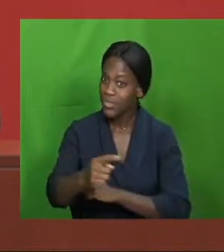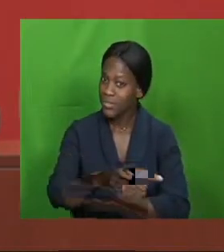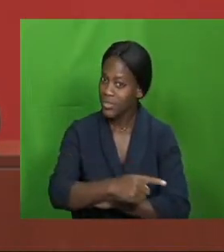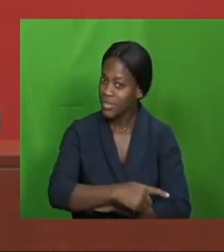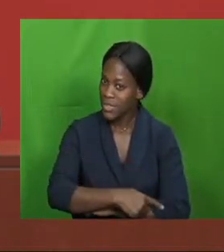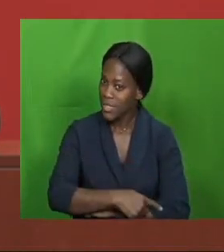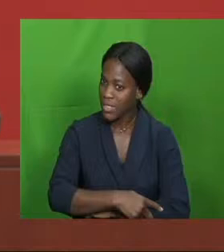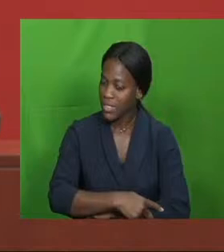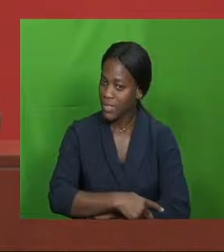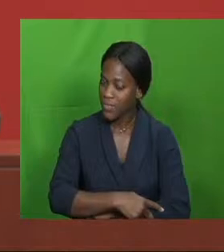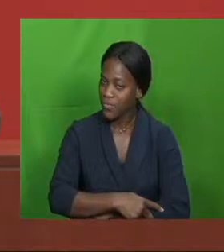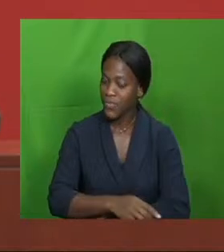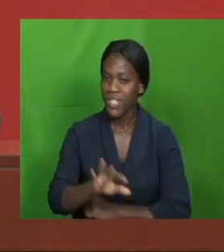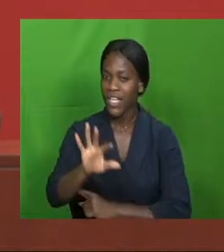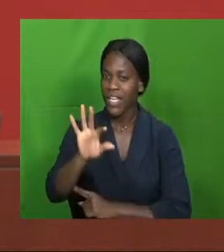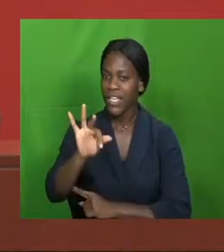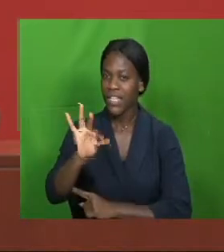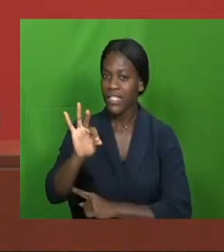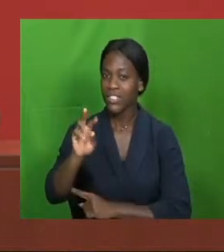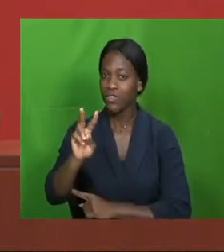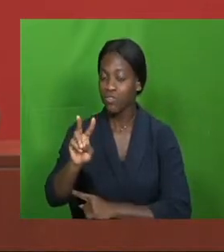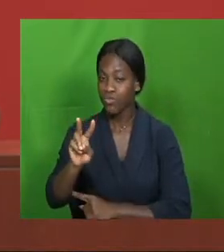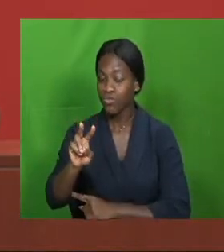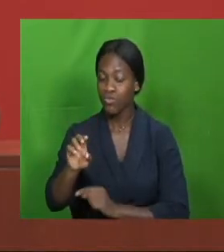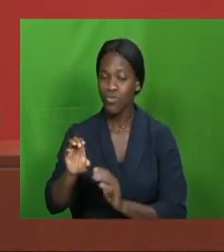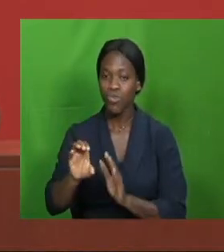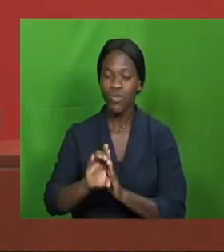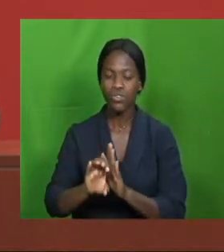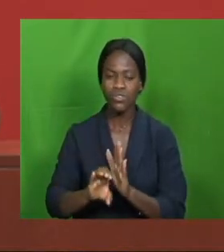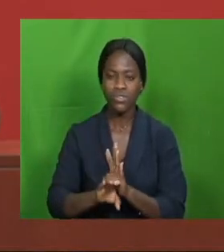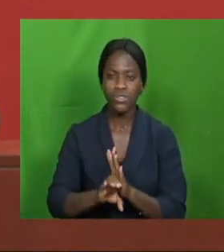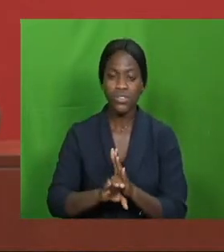The 1992 Constitution decided